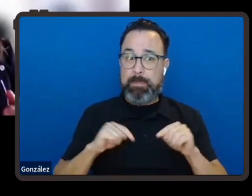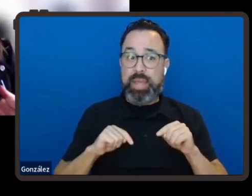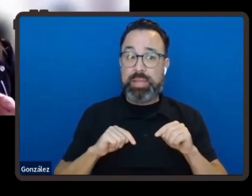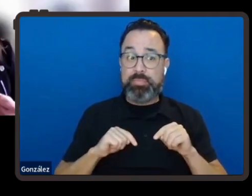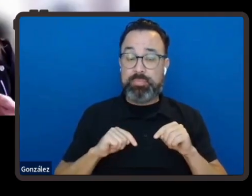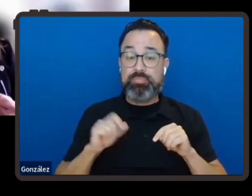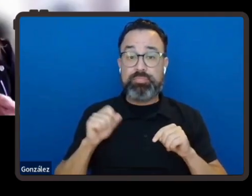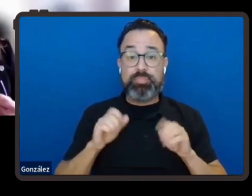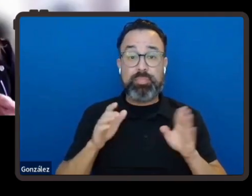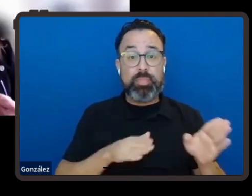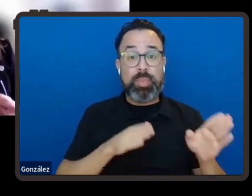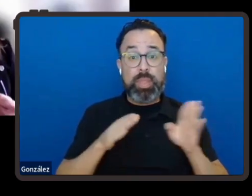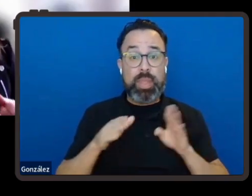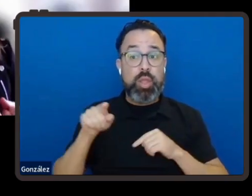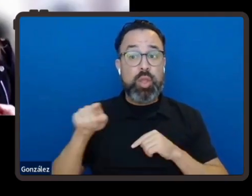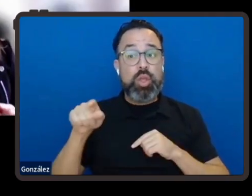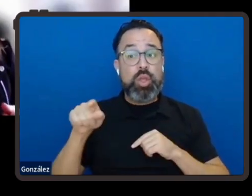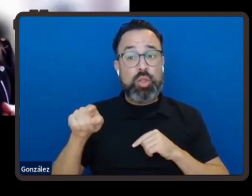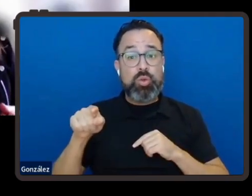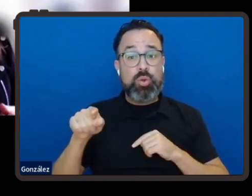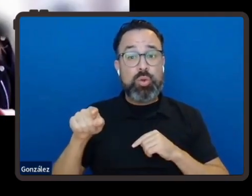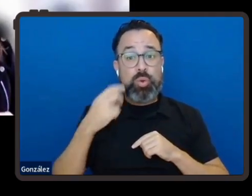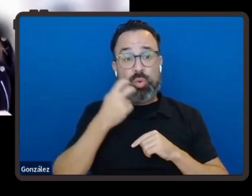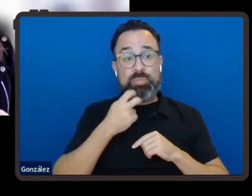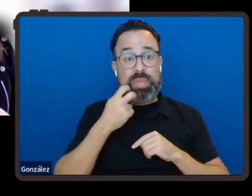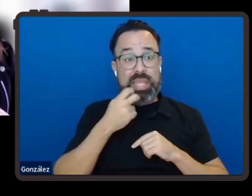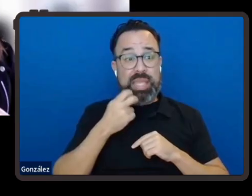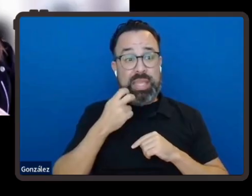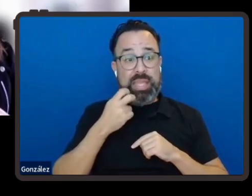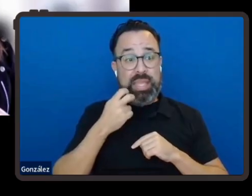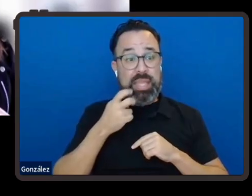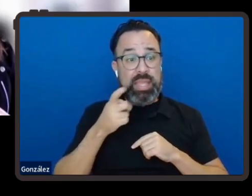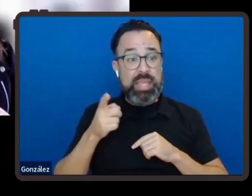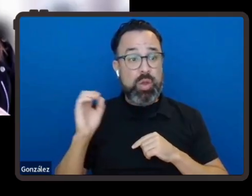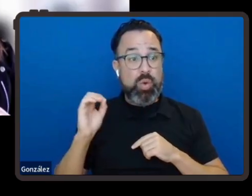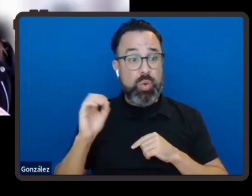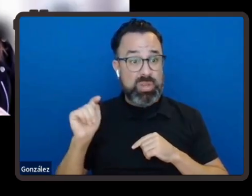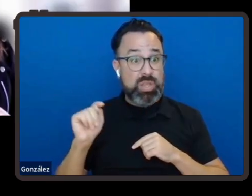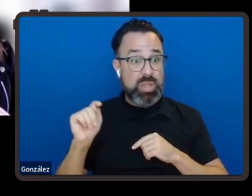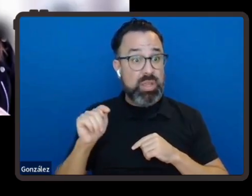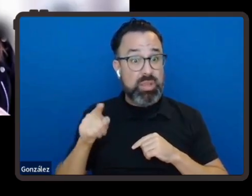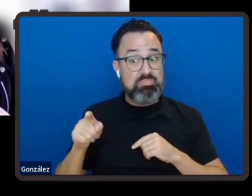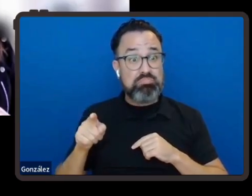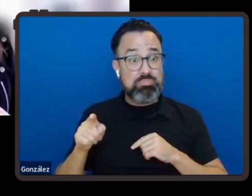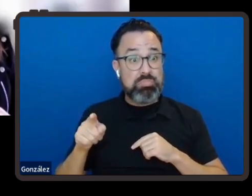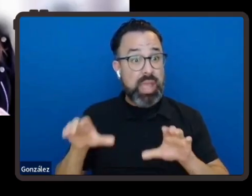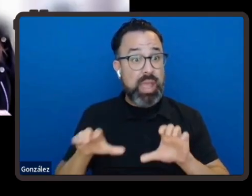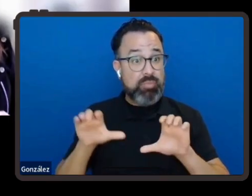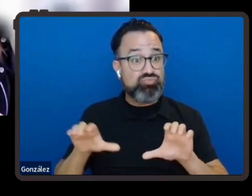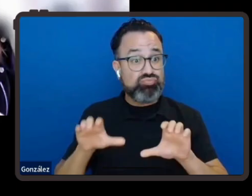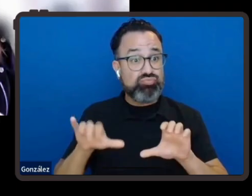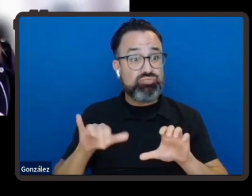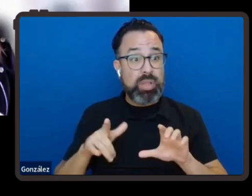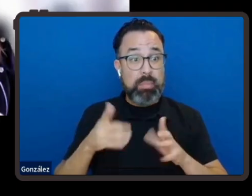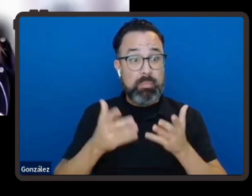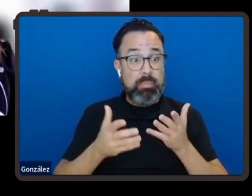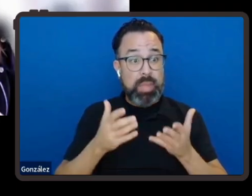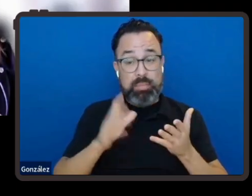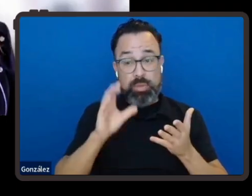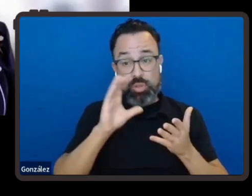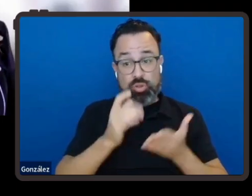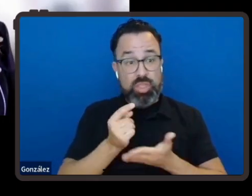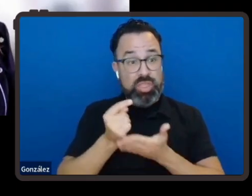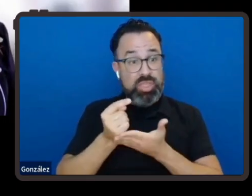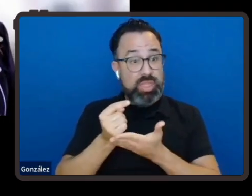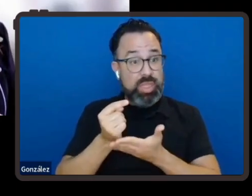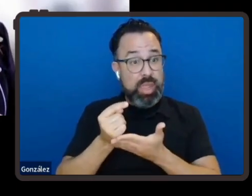Speech language pathology, OT, they do a lot of that as well. So looking for therapy for that side of